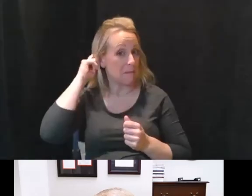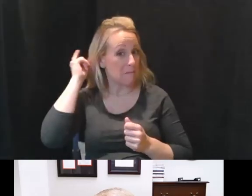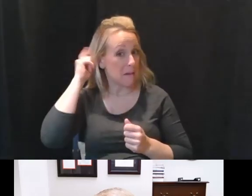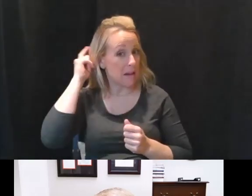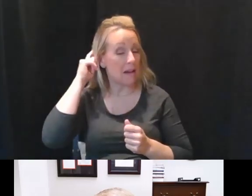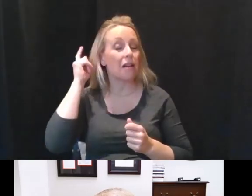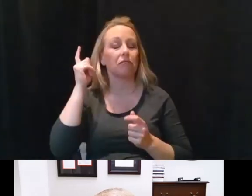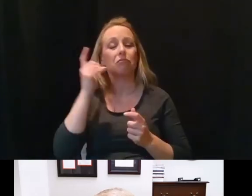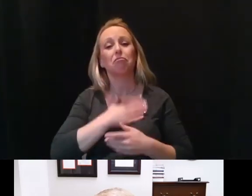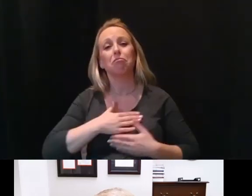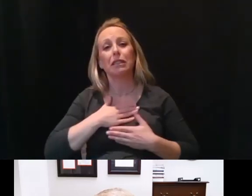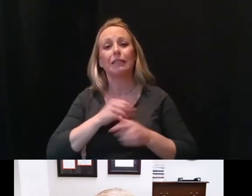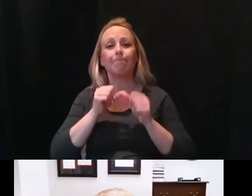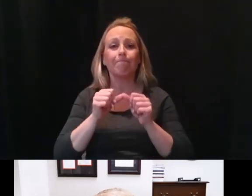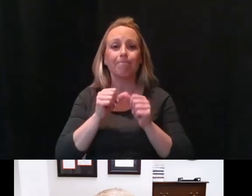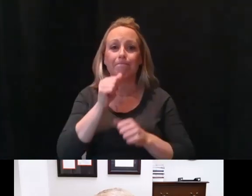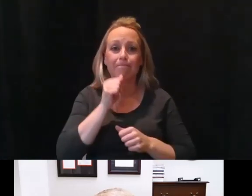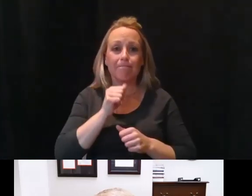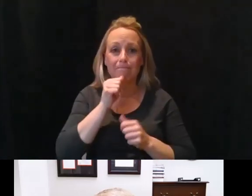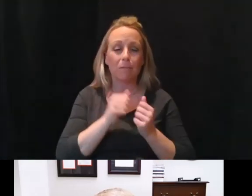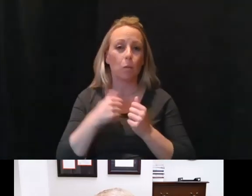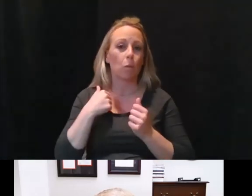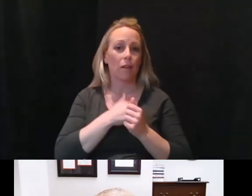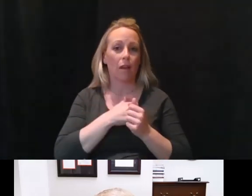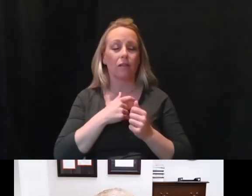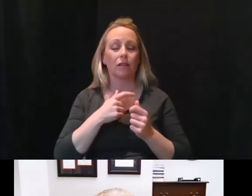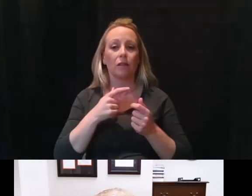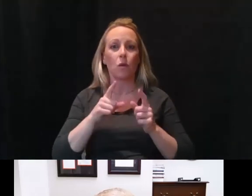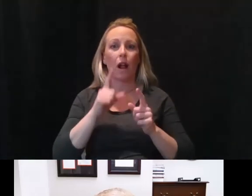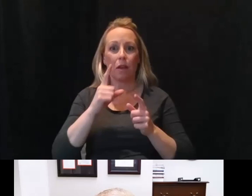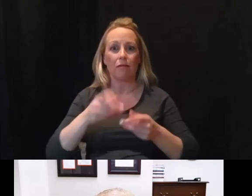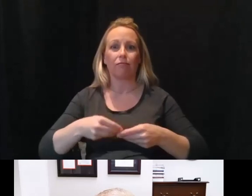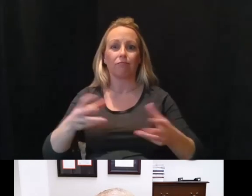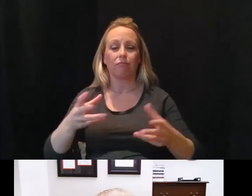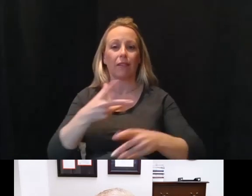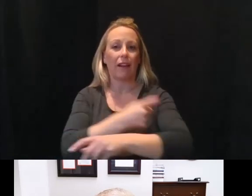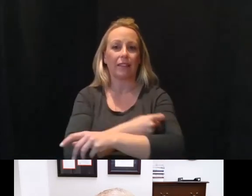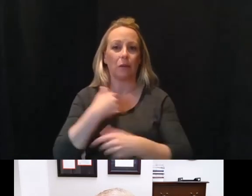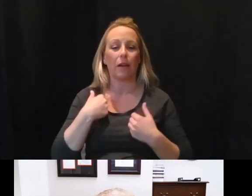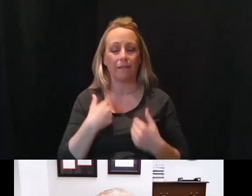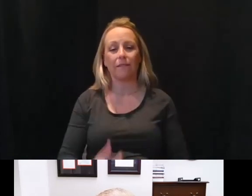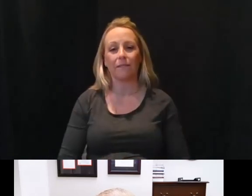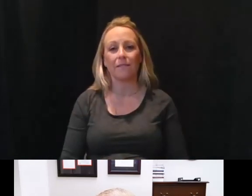you continue to be patient with us as we administer the vaccine we are allotted.